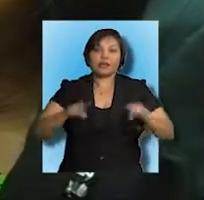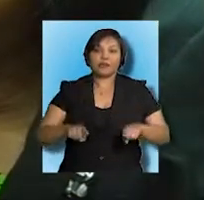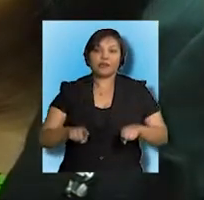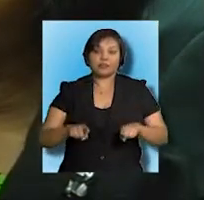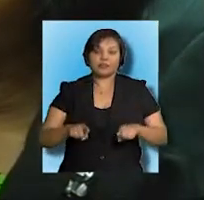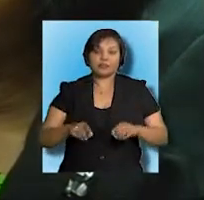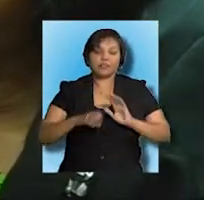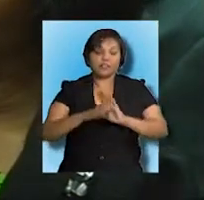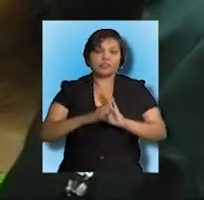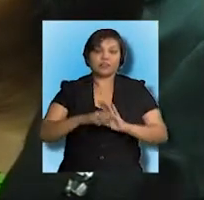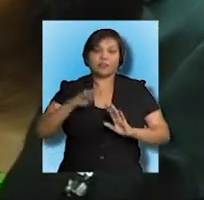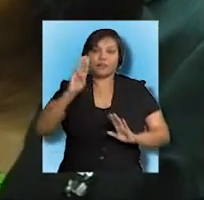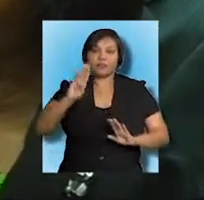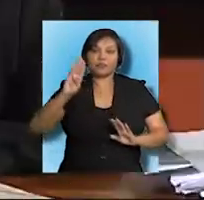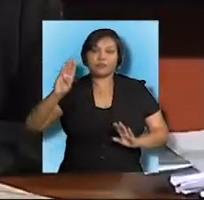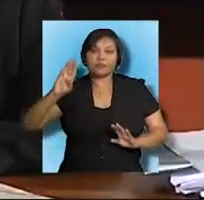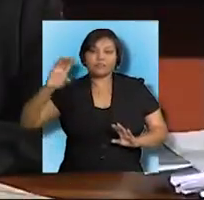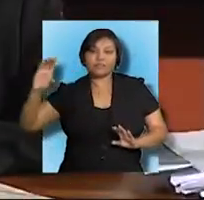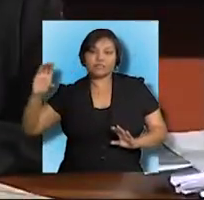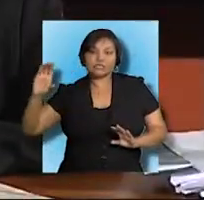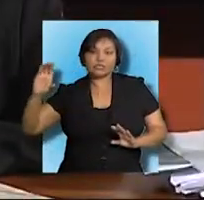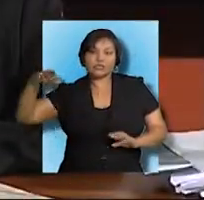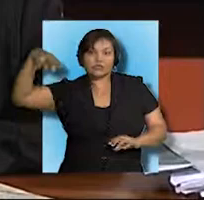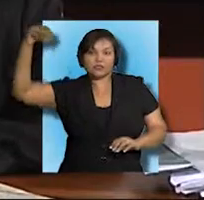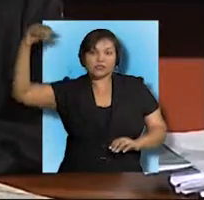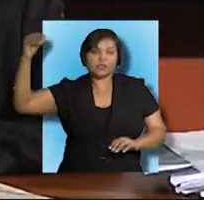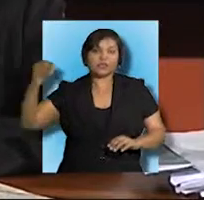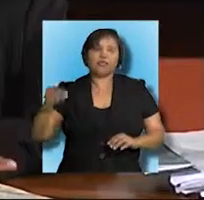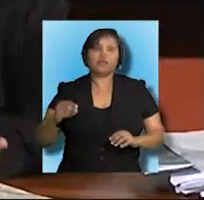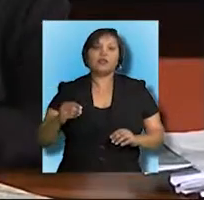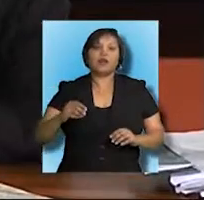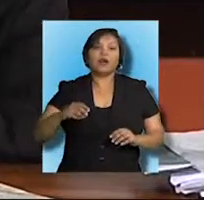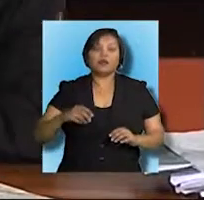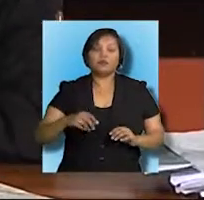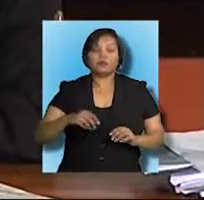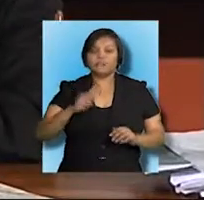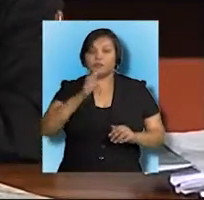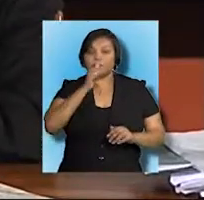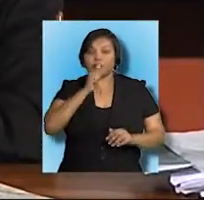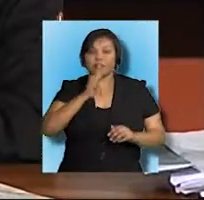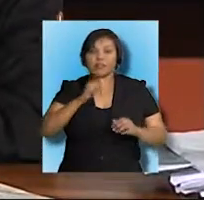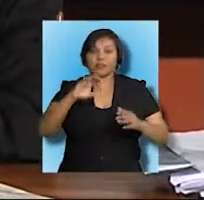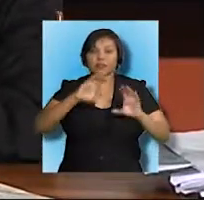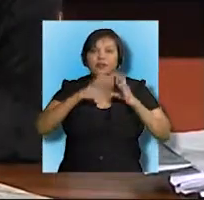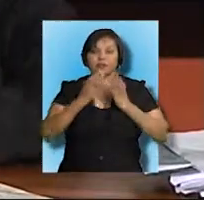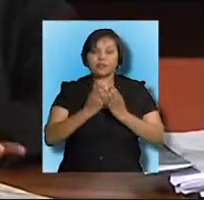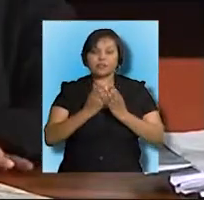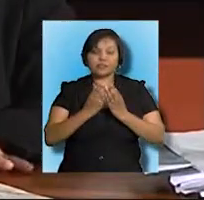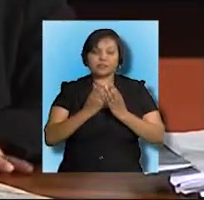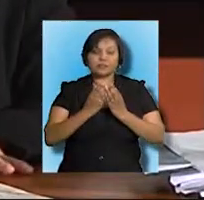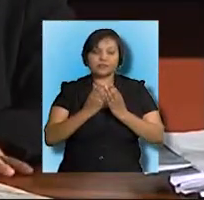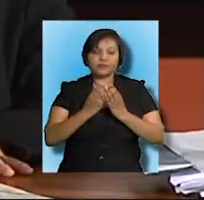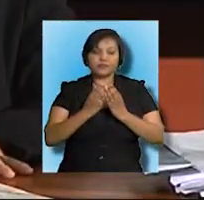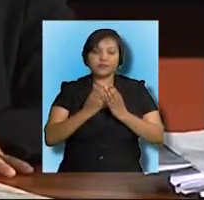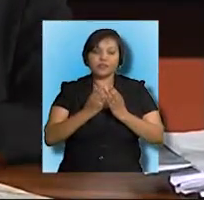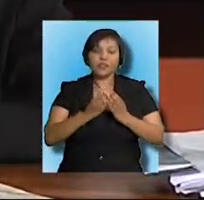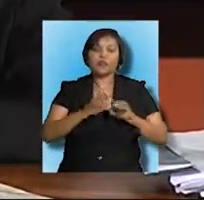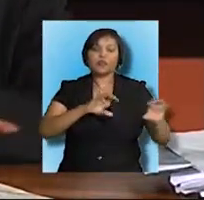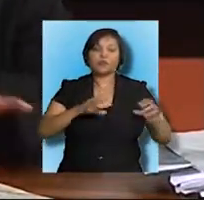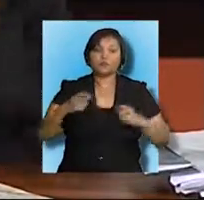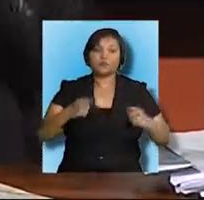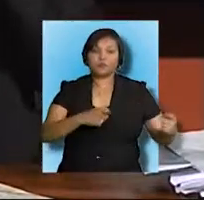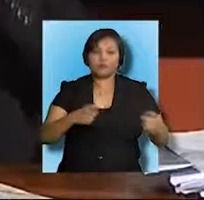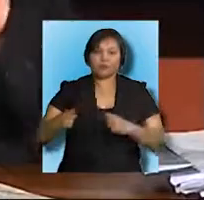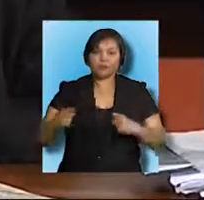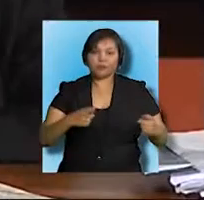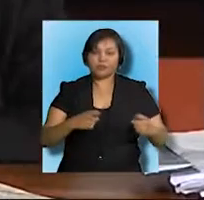the BBC approach, where the public broadcaster is entirely funded through public funding, doesn't carry any advertising, and is